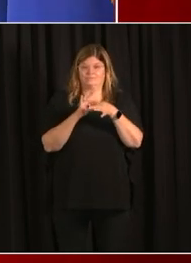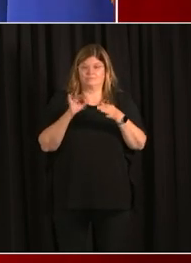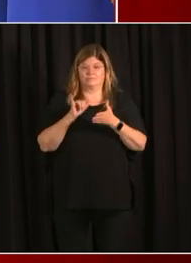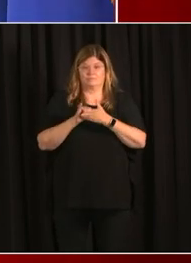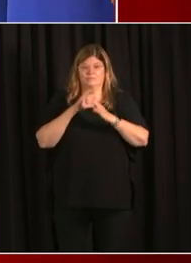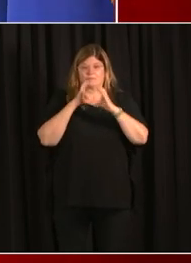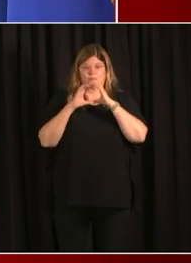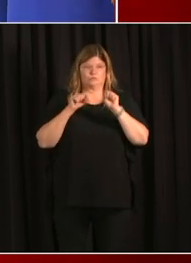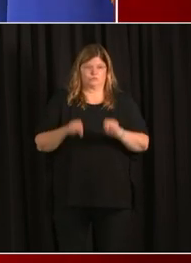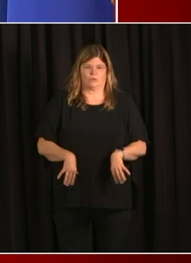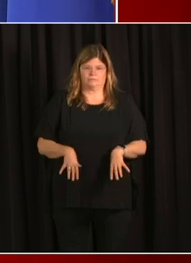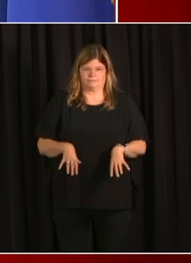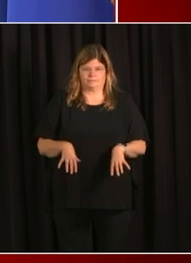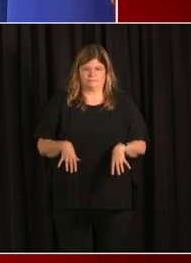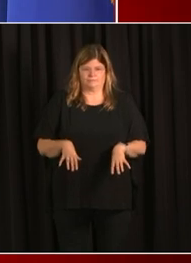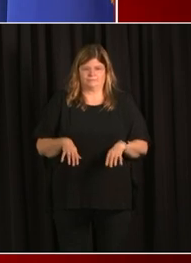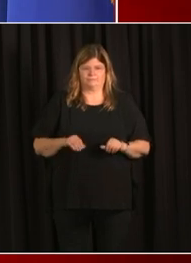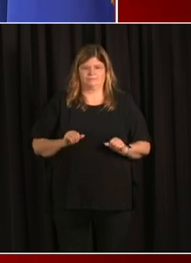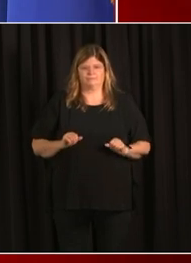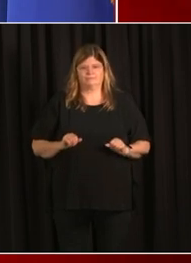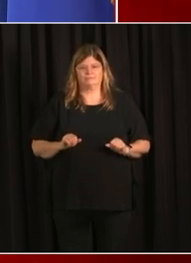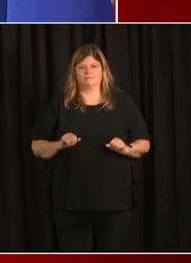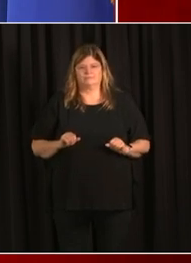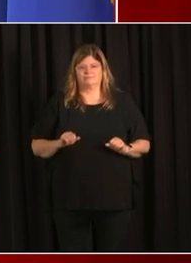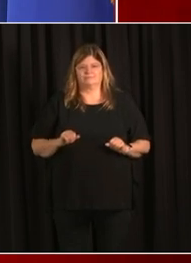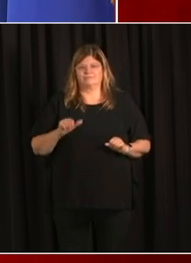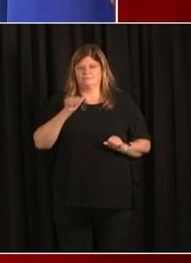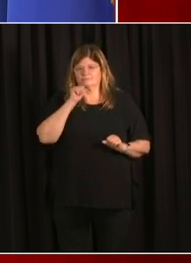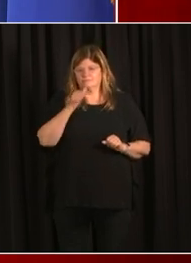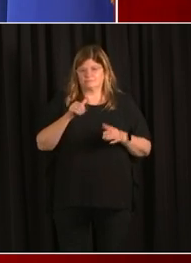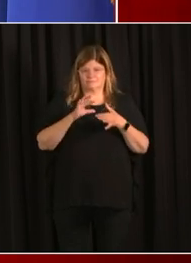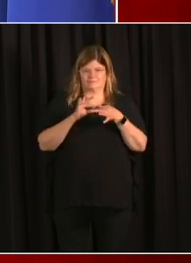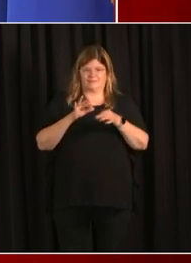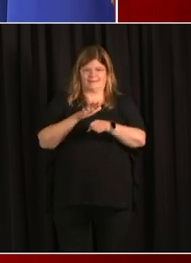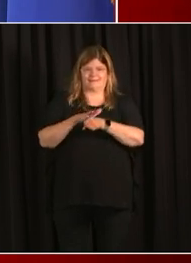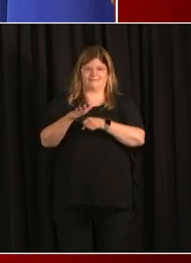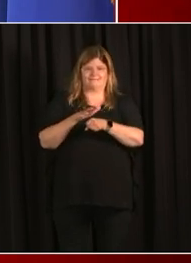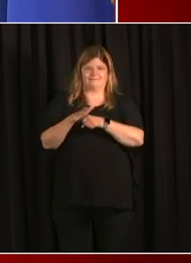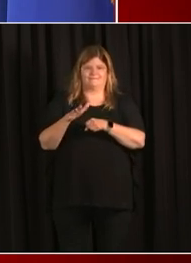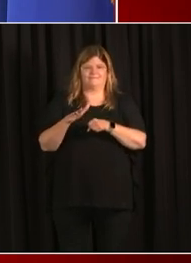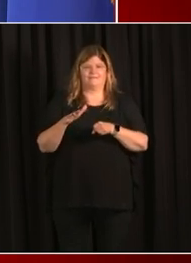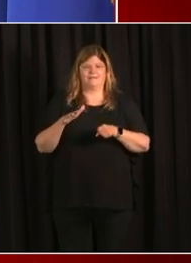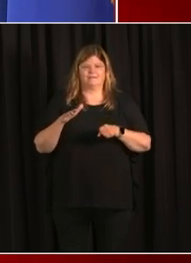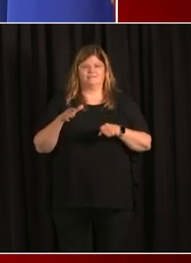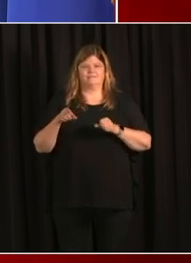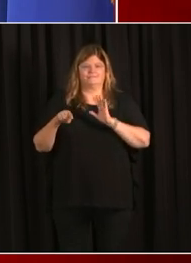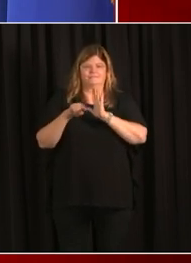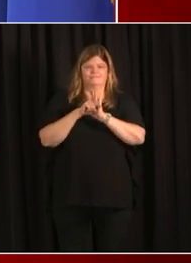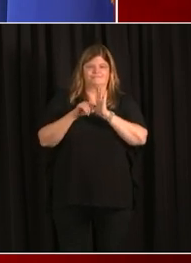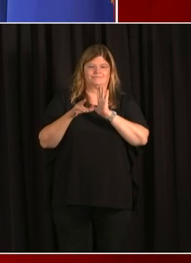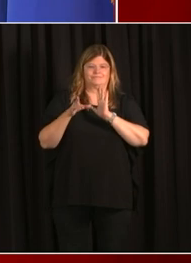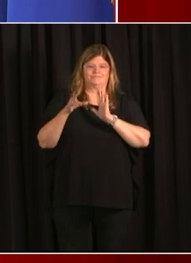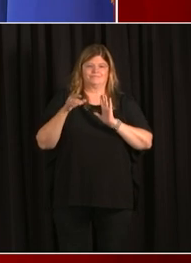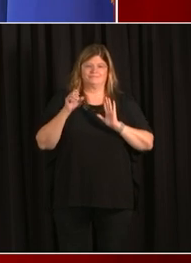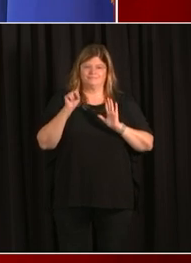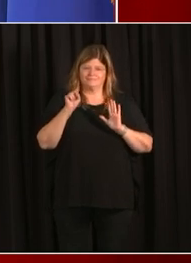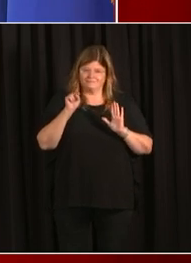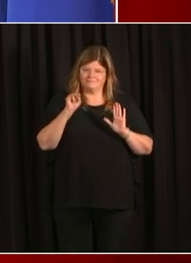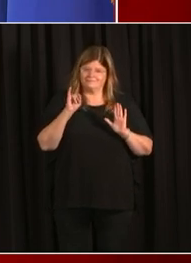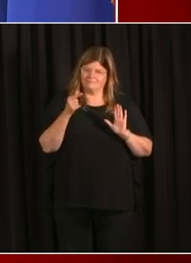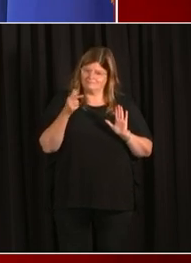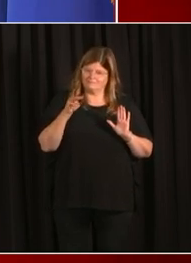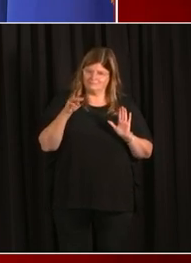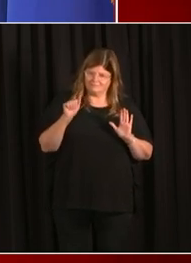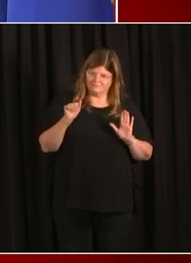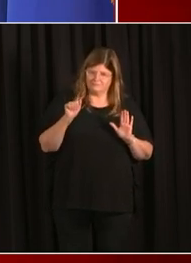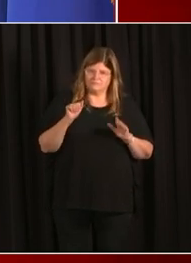conversation. What is understated is the issue that people have with stigma. They don't trust the